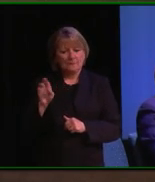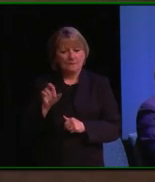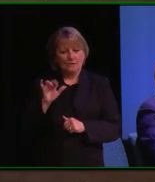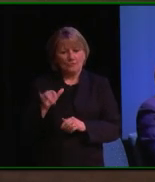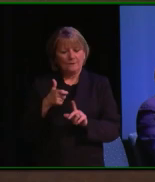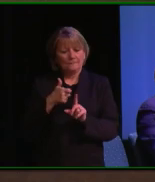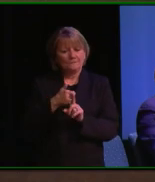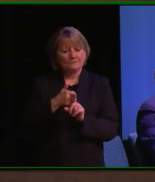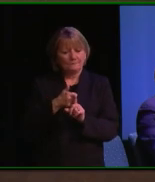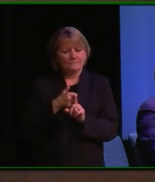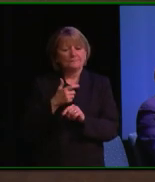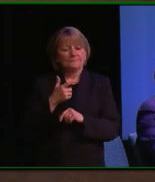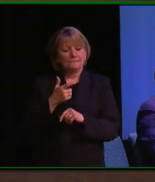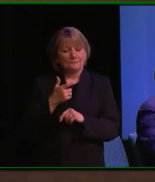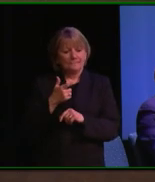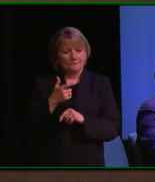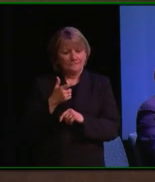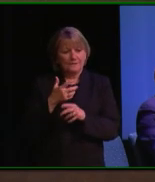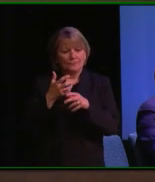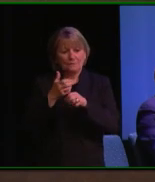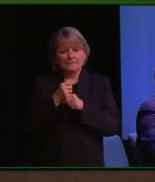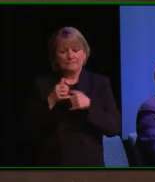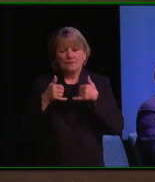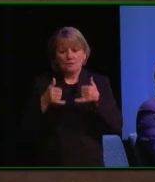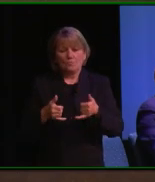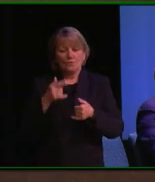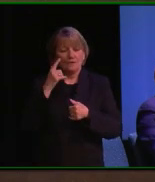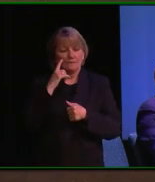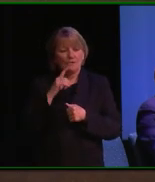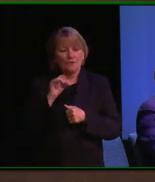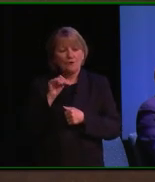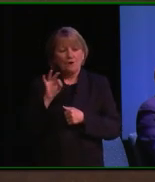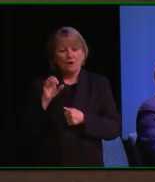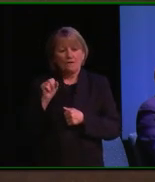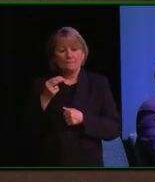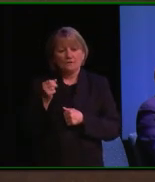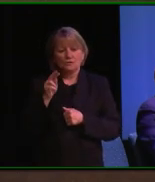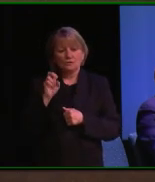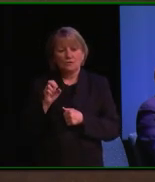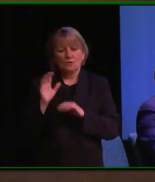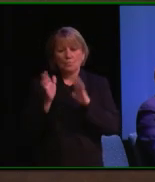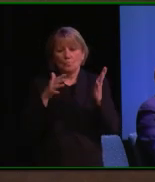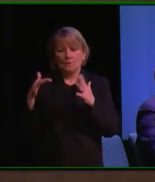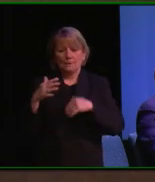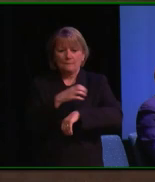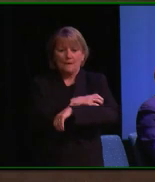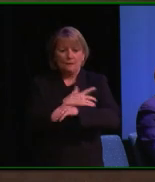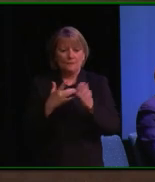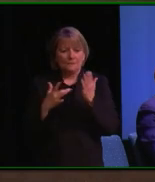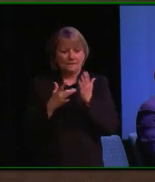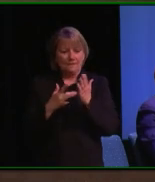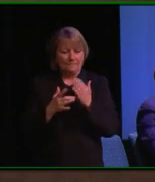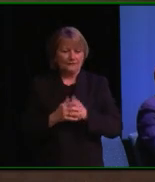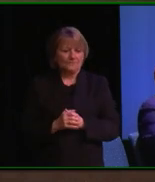Paul is receiving the award for offshore wind power technology.